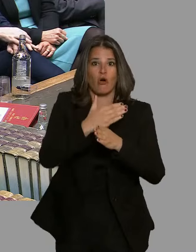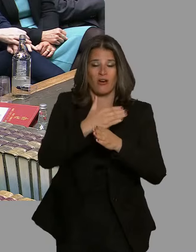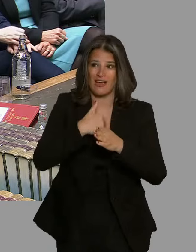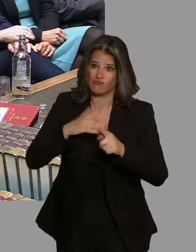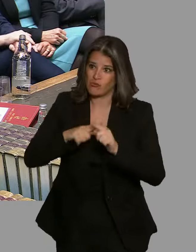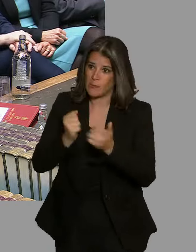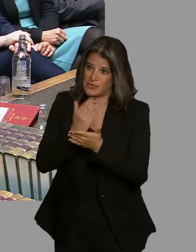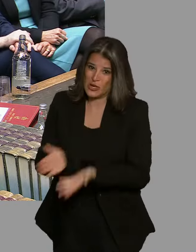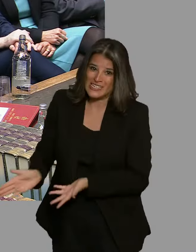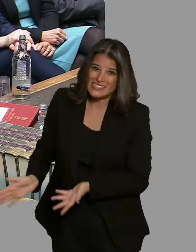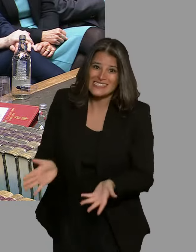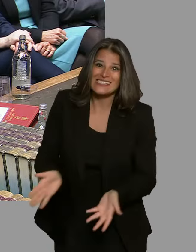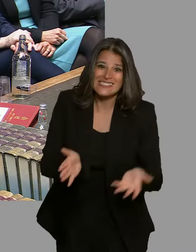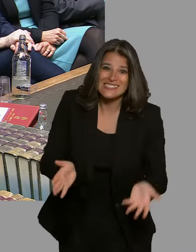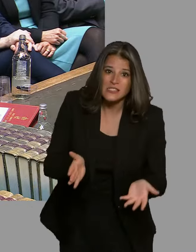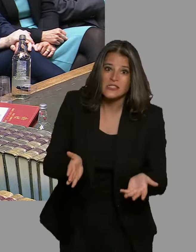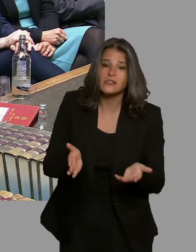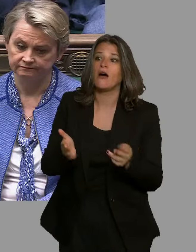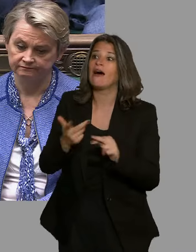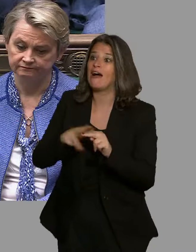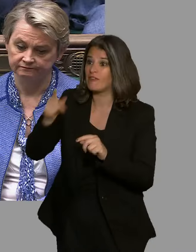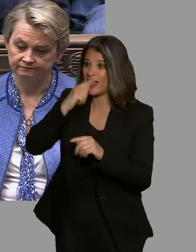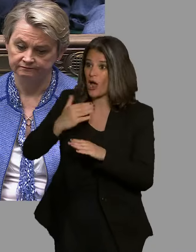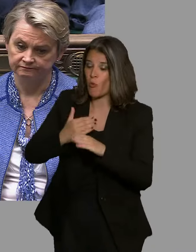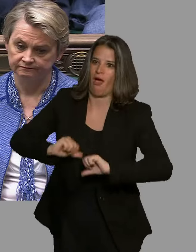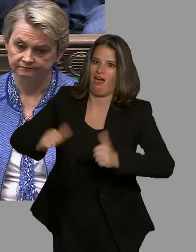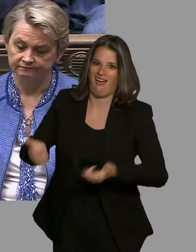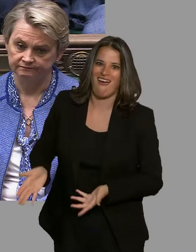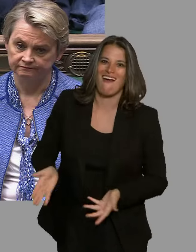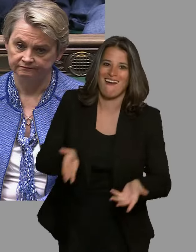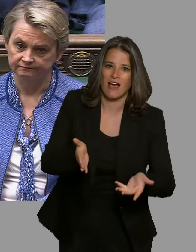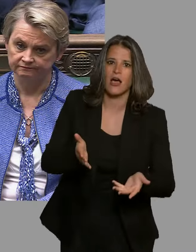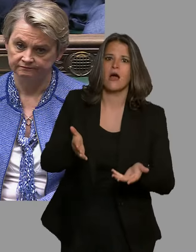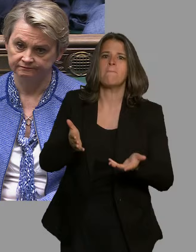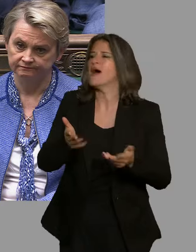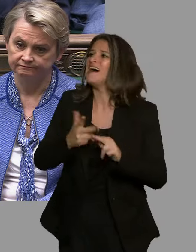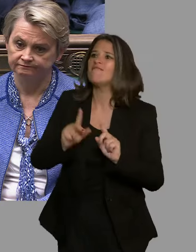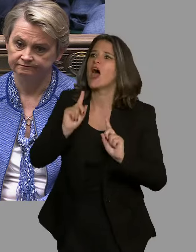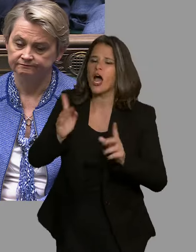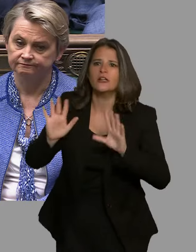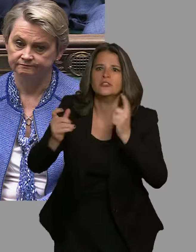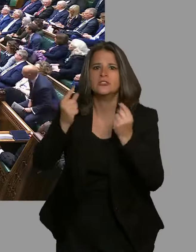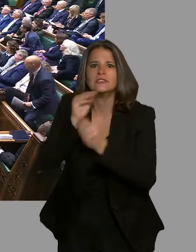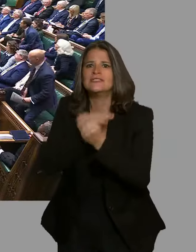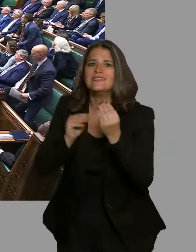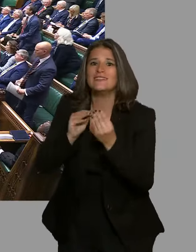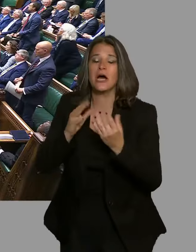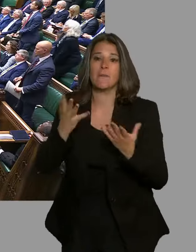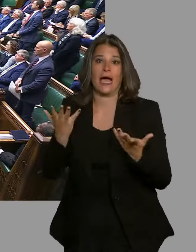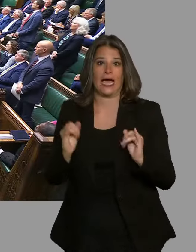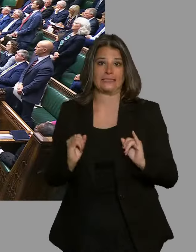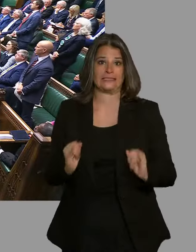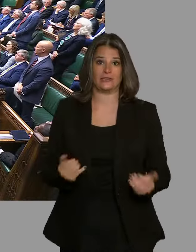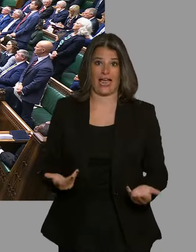that's why we're bringing forward reform, necessary reform, to ensure the system works better. Annalise Mitchell.